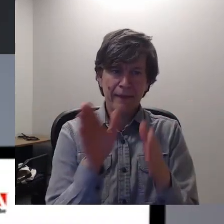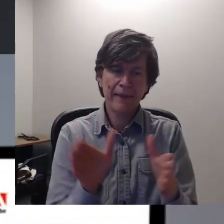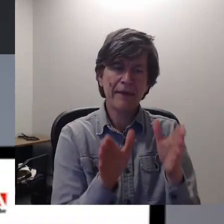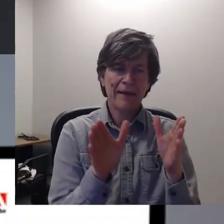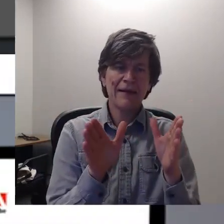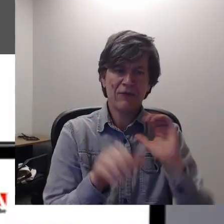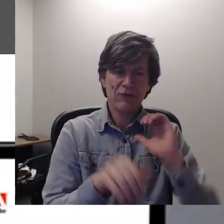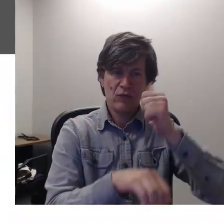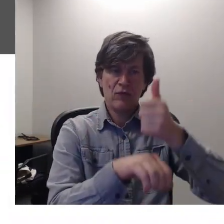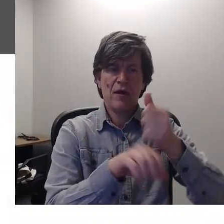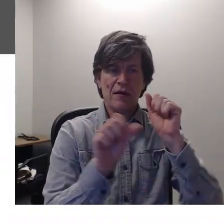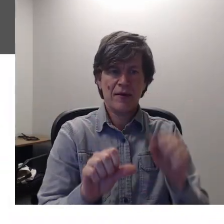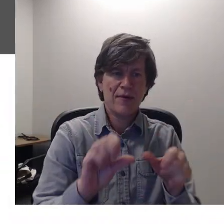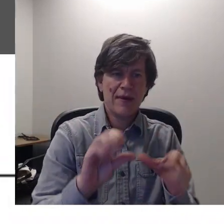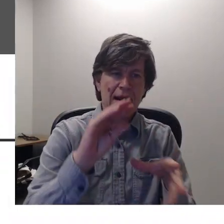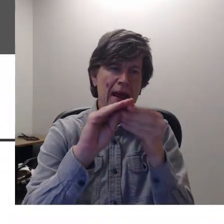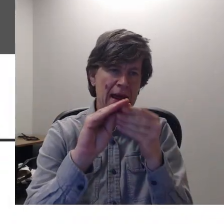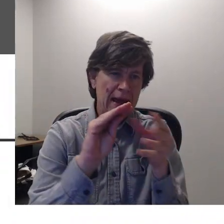made for you.